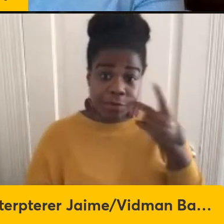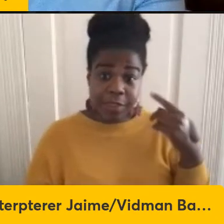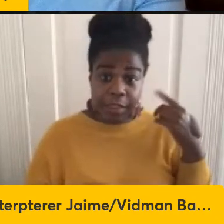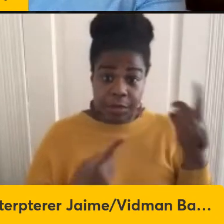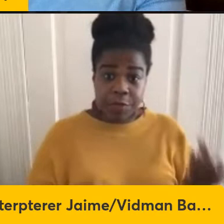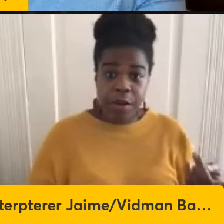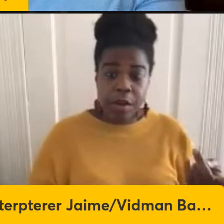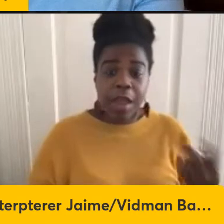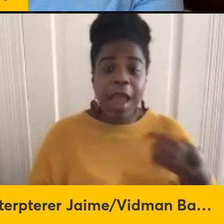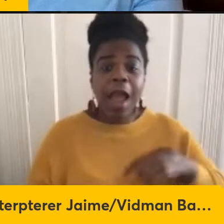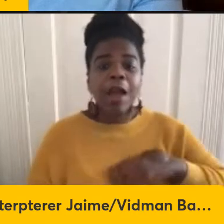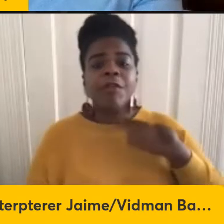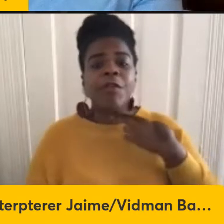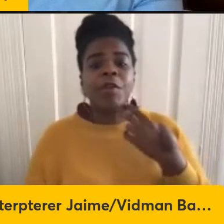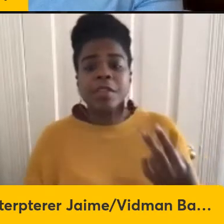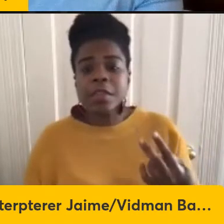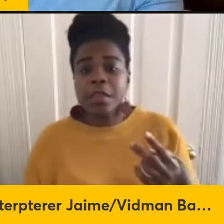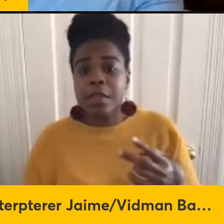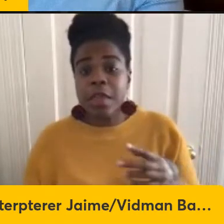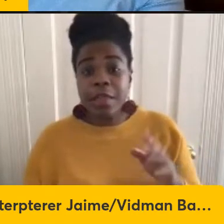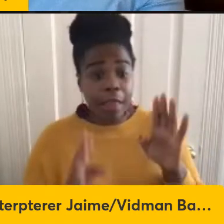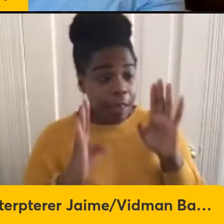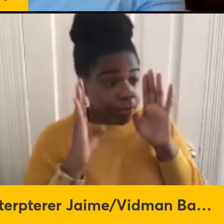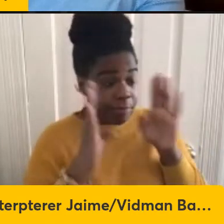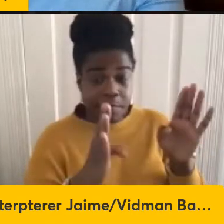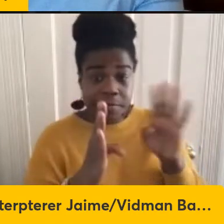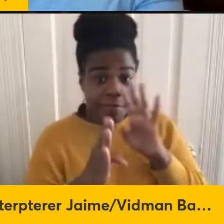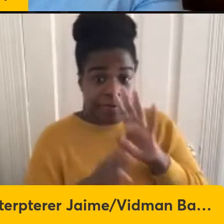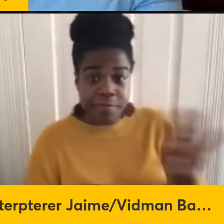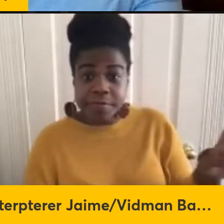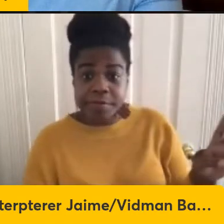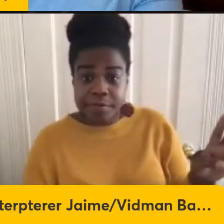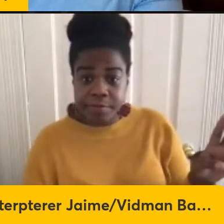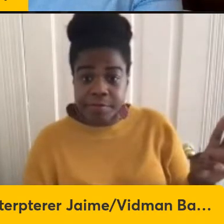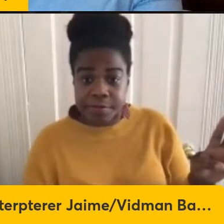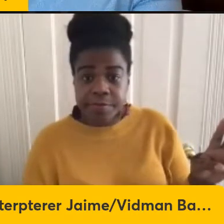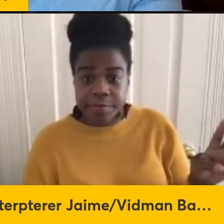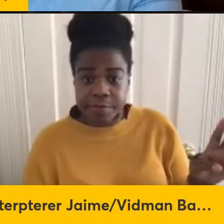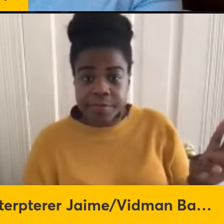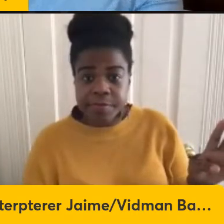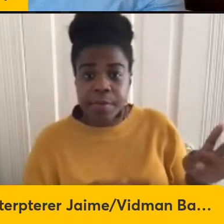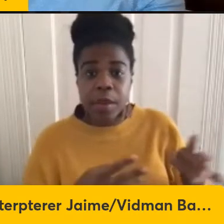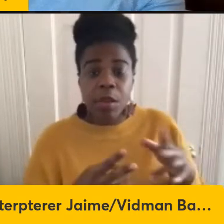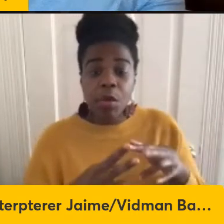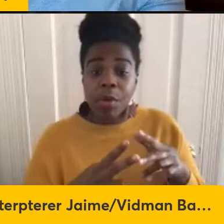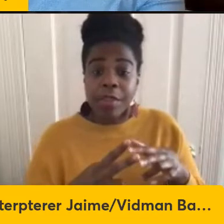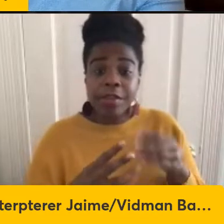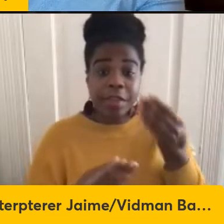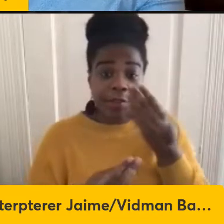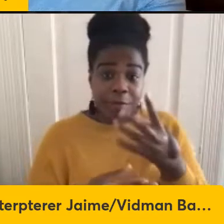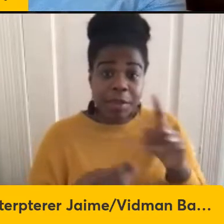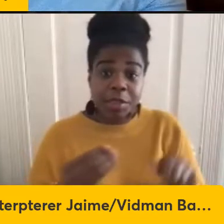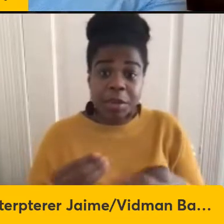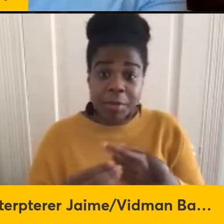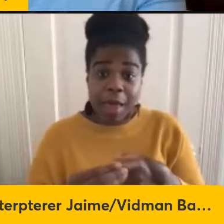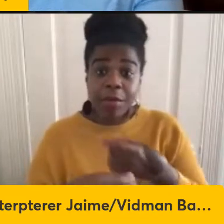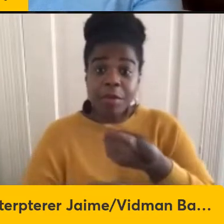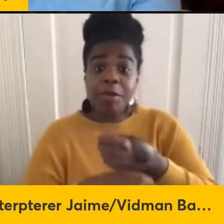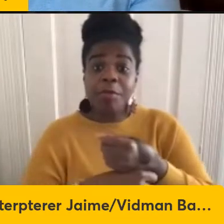our voices haven't really been heard, you know, whether it's information that's being